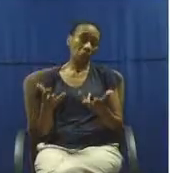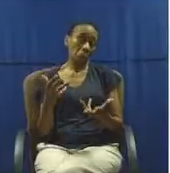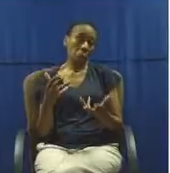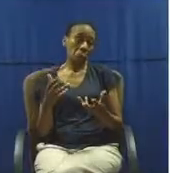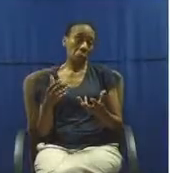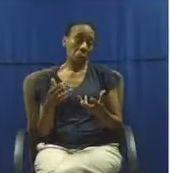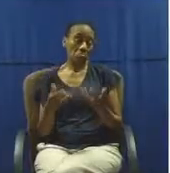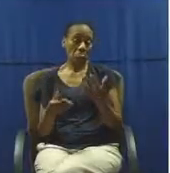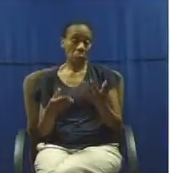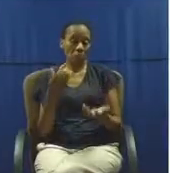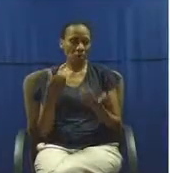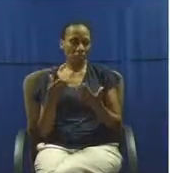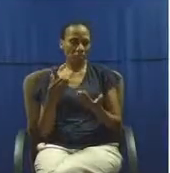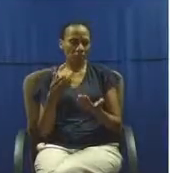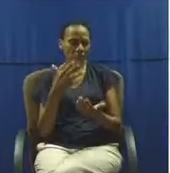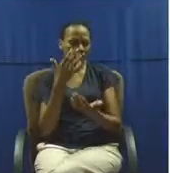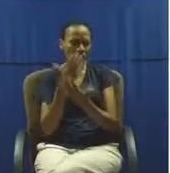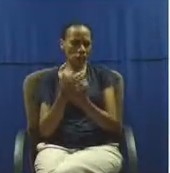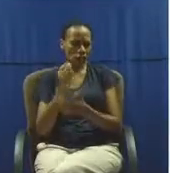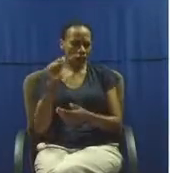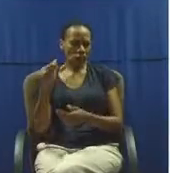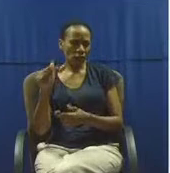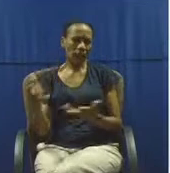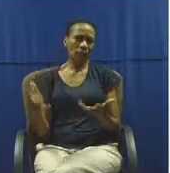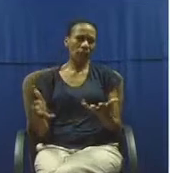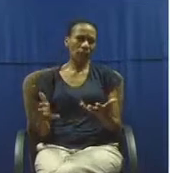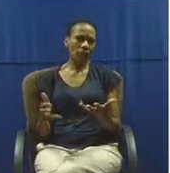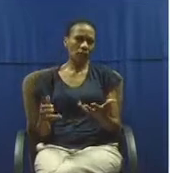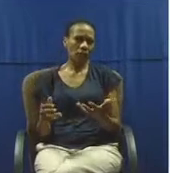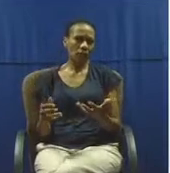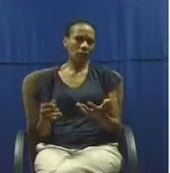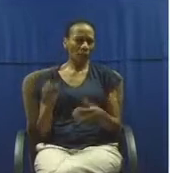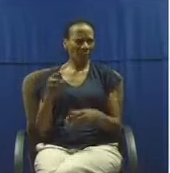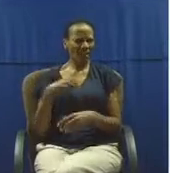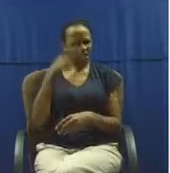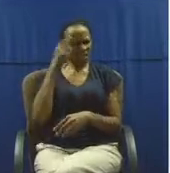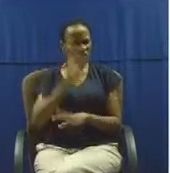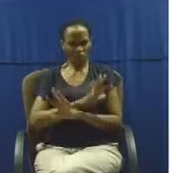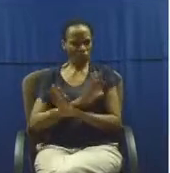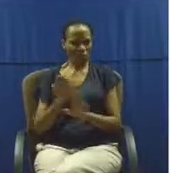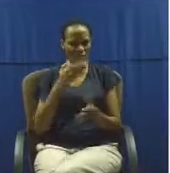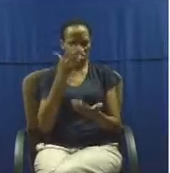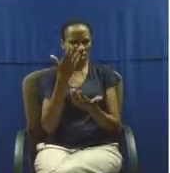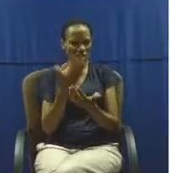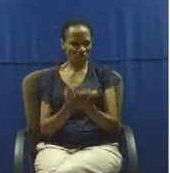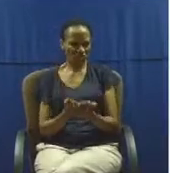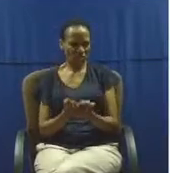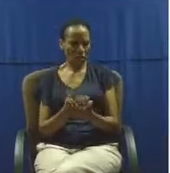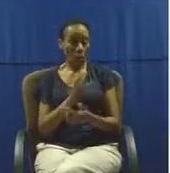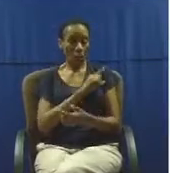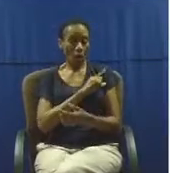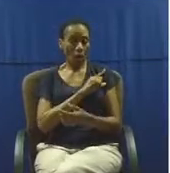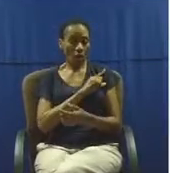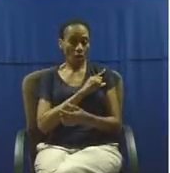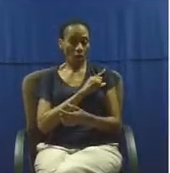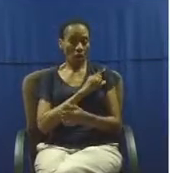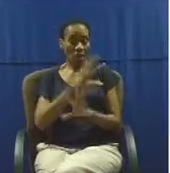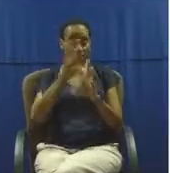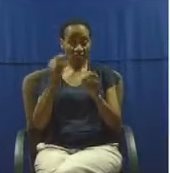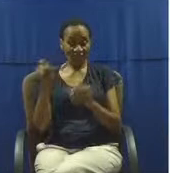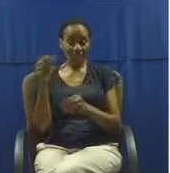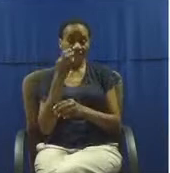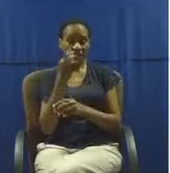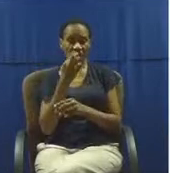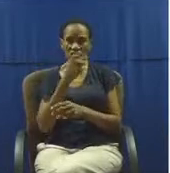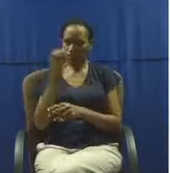maybe suggestions, which are really not suggestions because they are encapsulated in the National Development